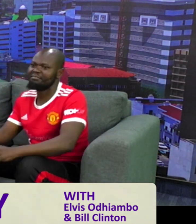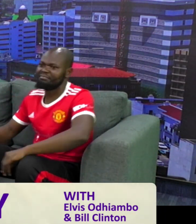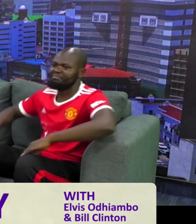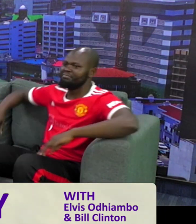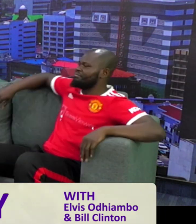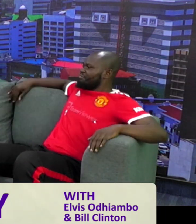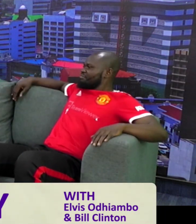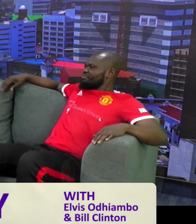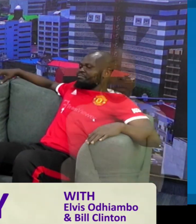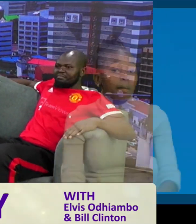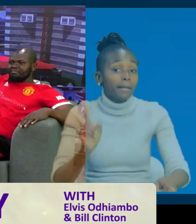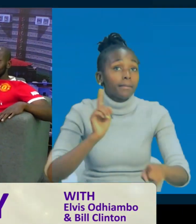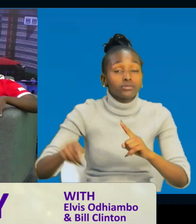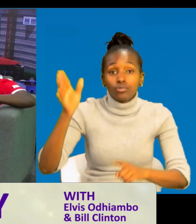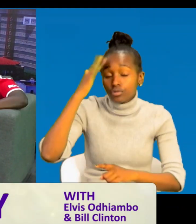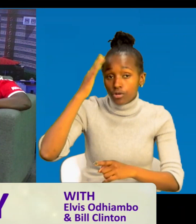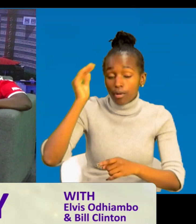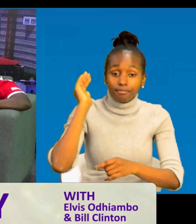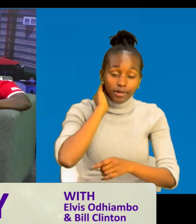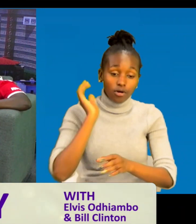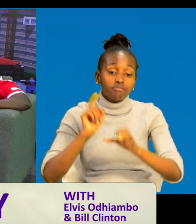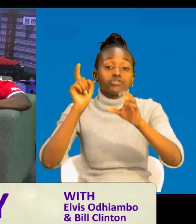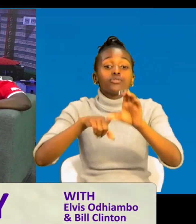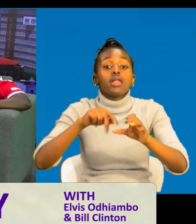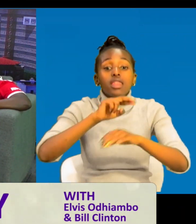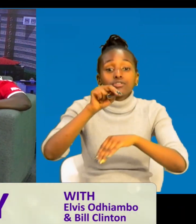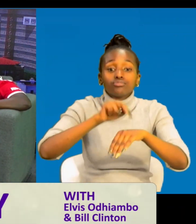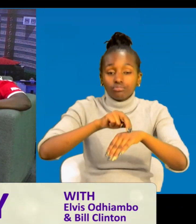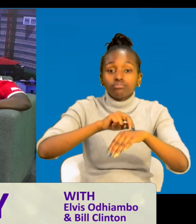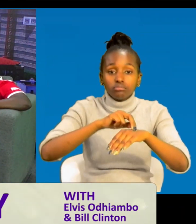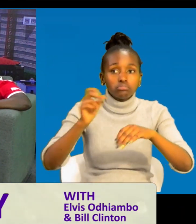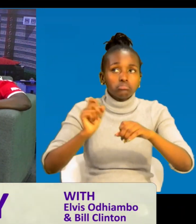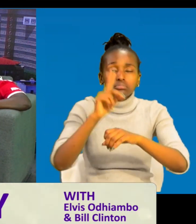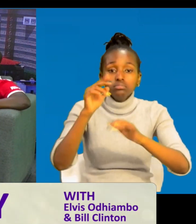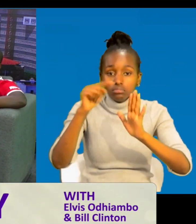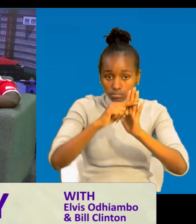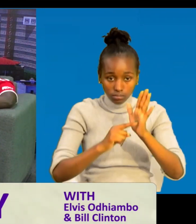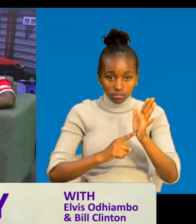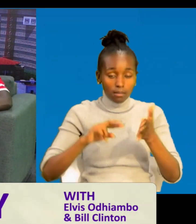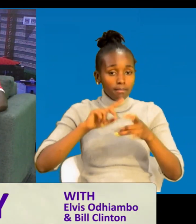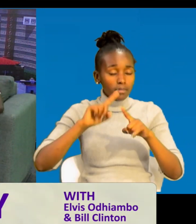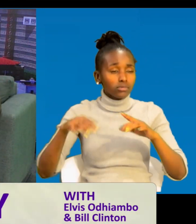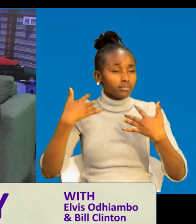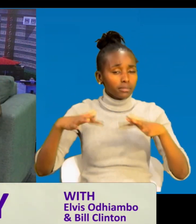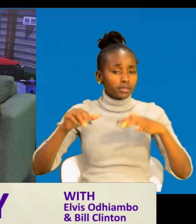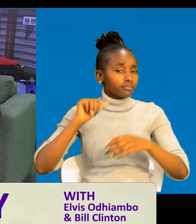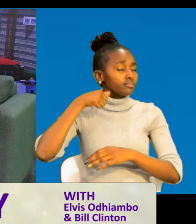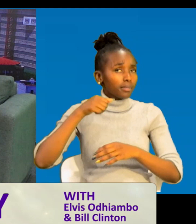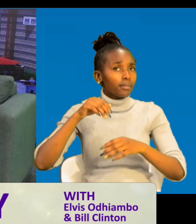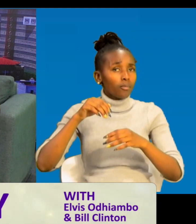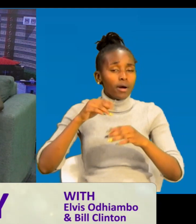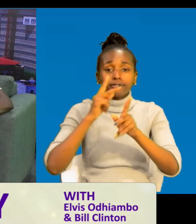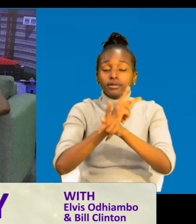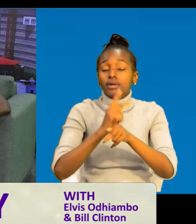Exactly. Since them being promoted from the National Super League to the KPL, they've done really well so far. For them to be at number 3 goes to show you